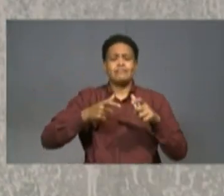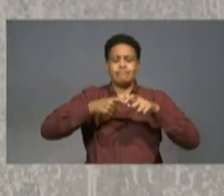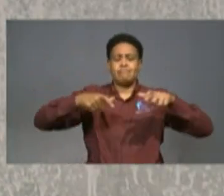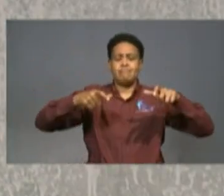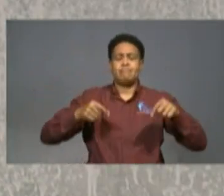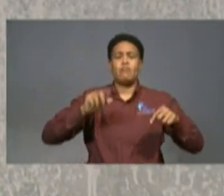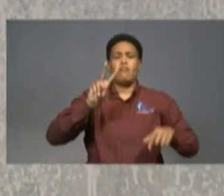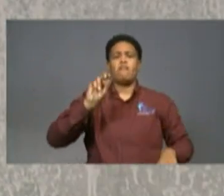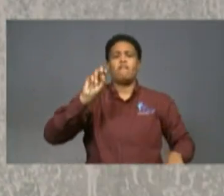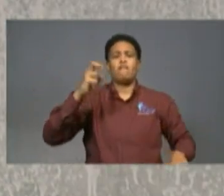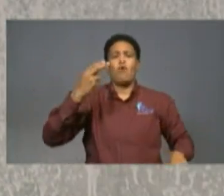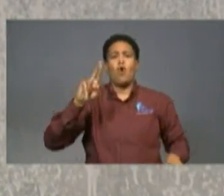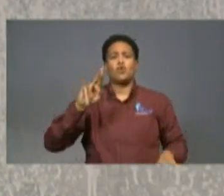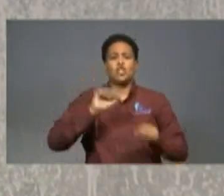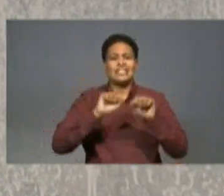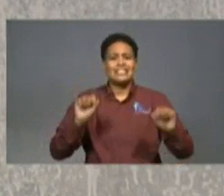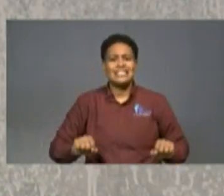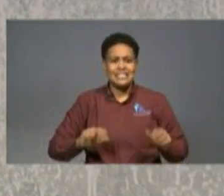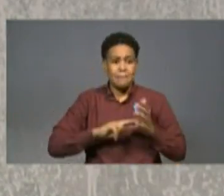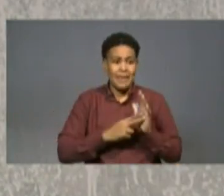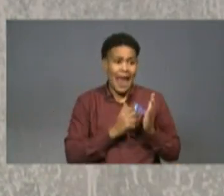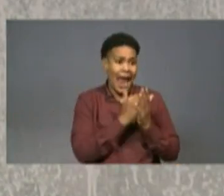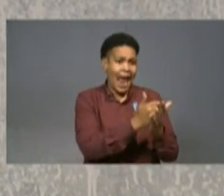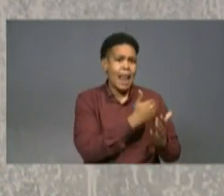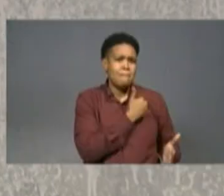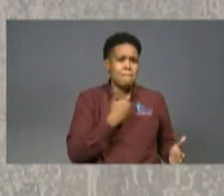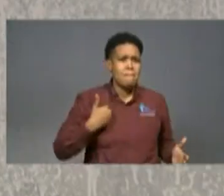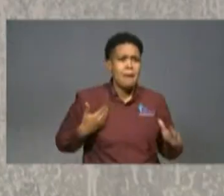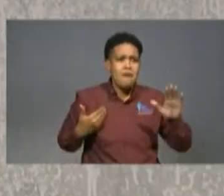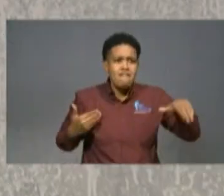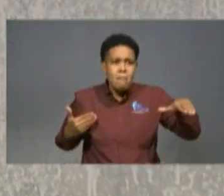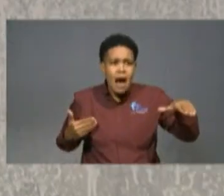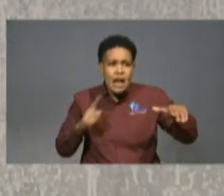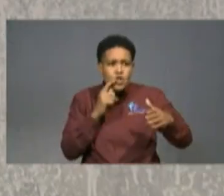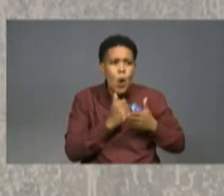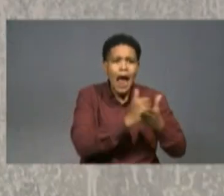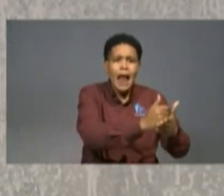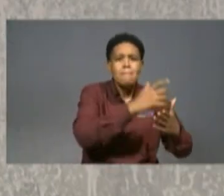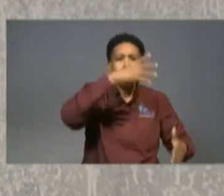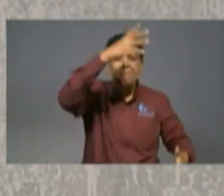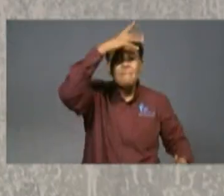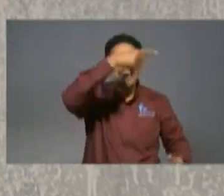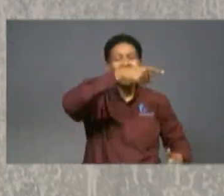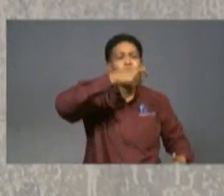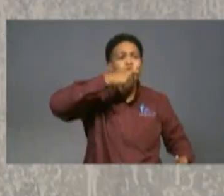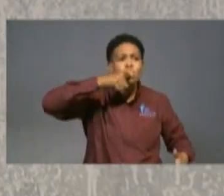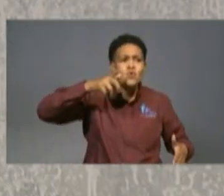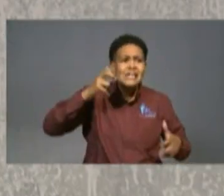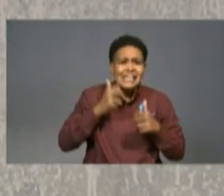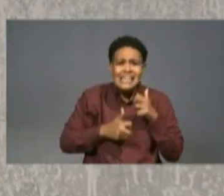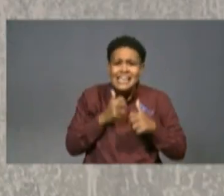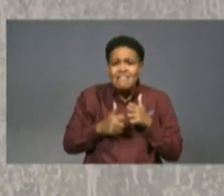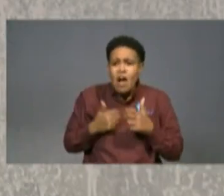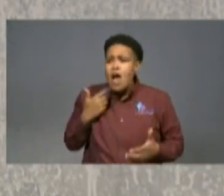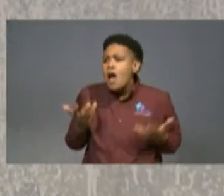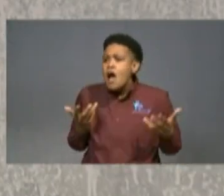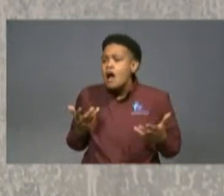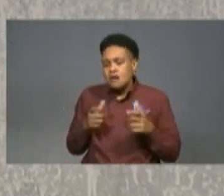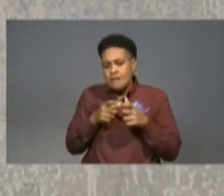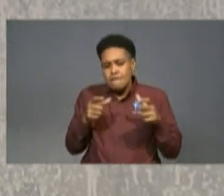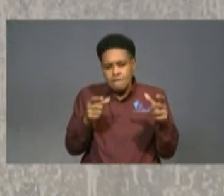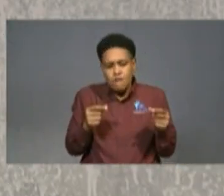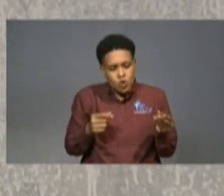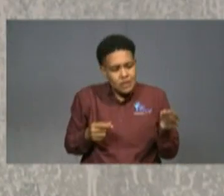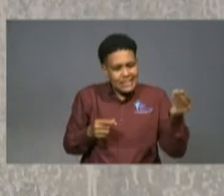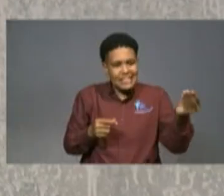they helped members of parliament to be able to help parents who are in difficult scenarios by providing them